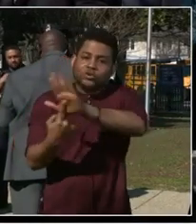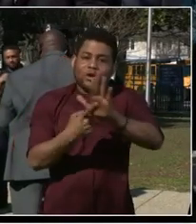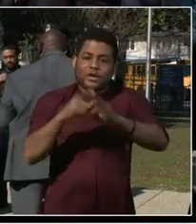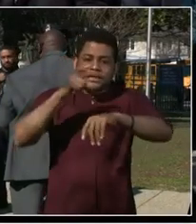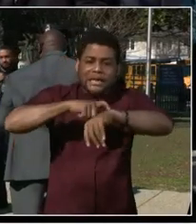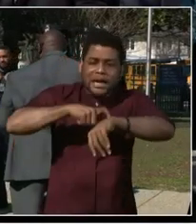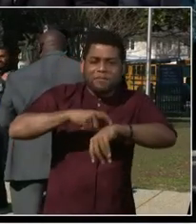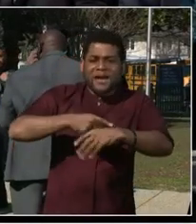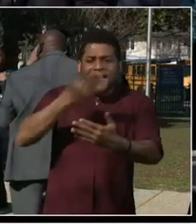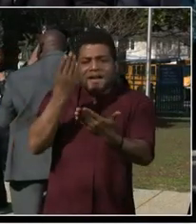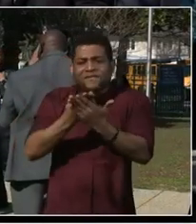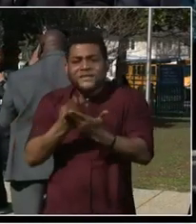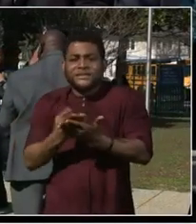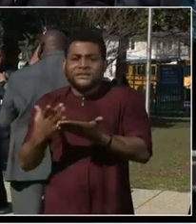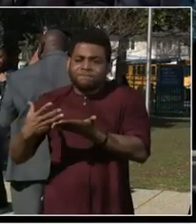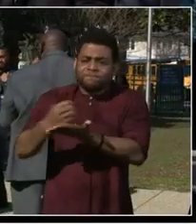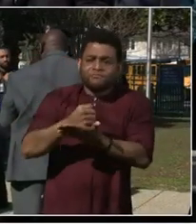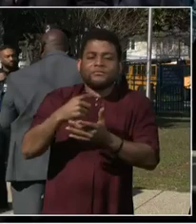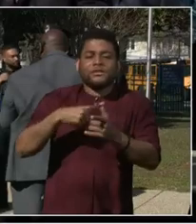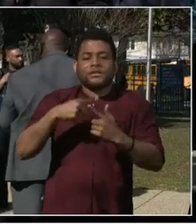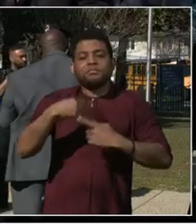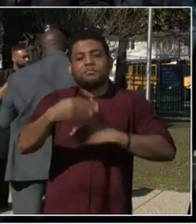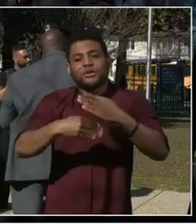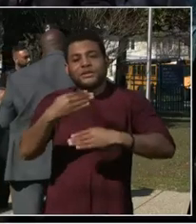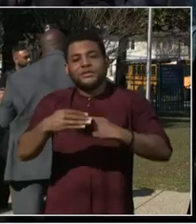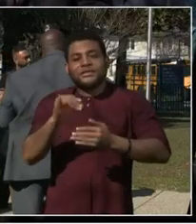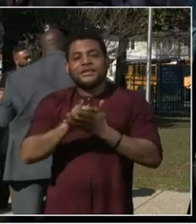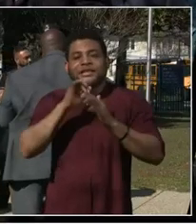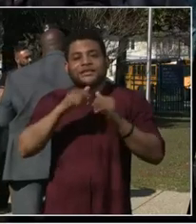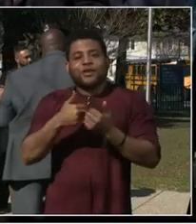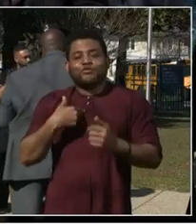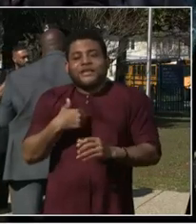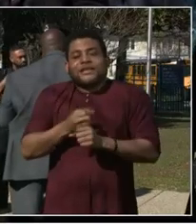that got us to where we are right now.